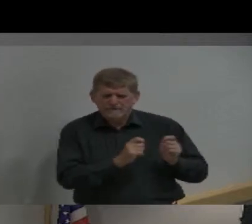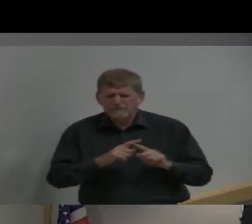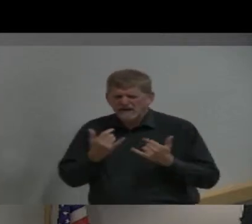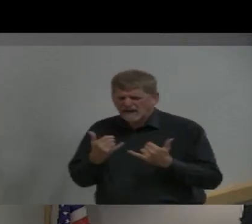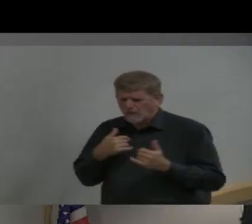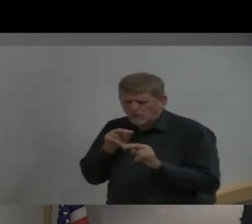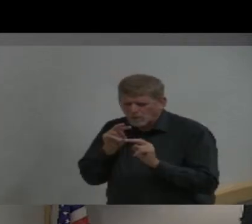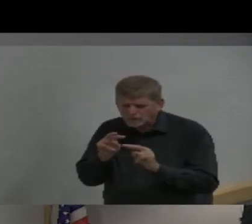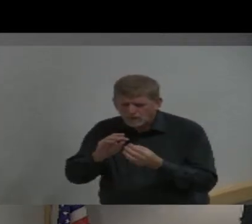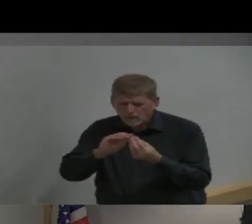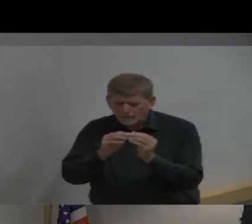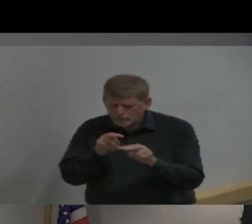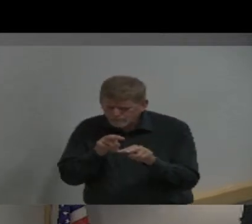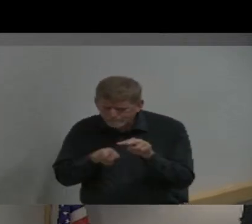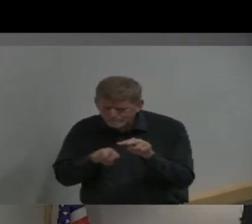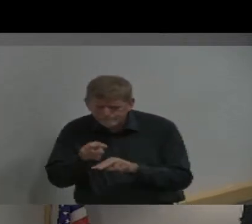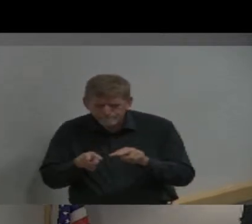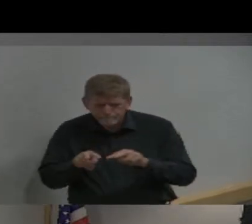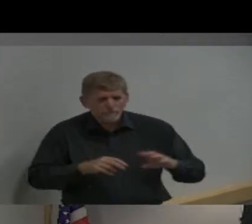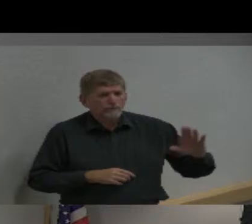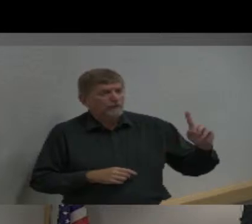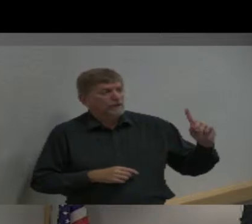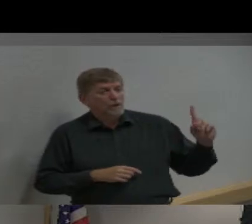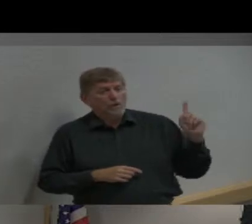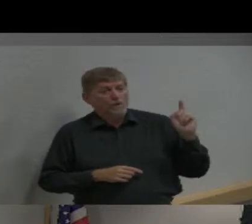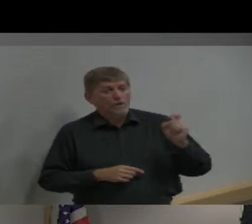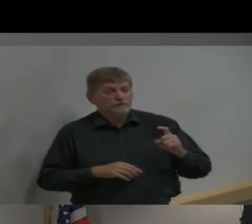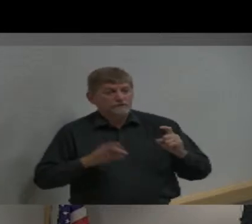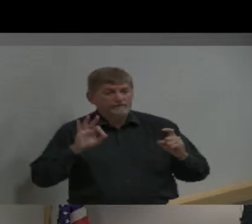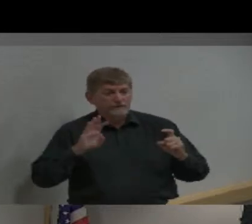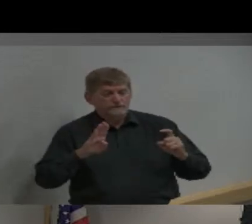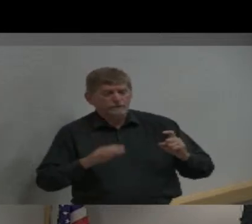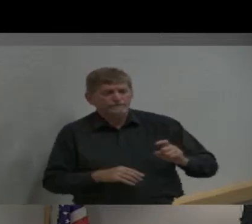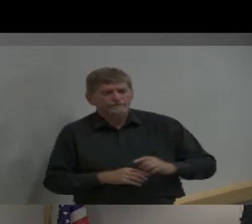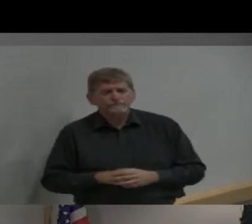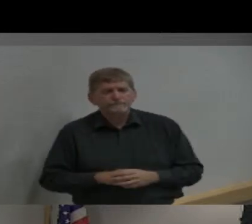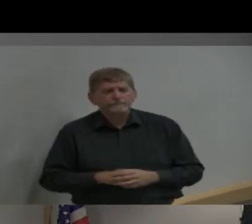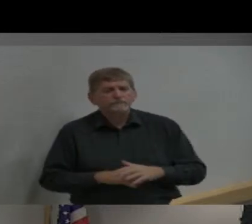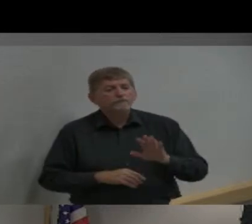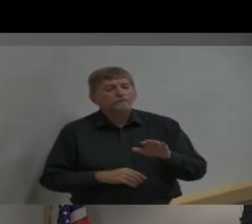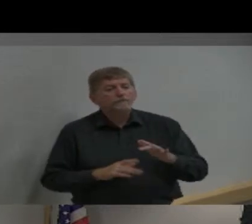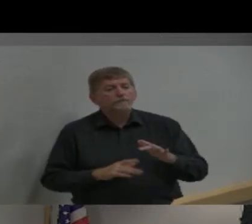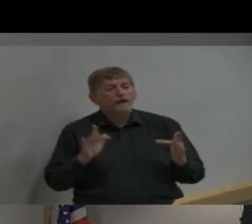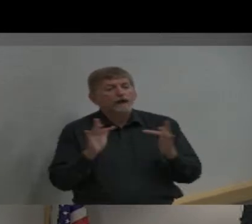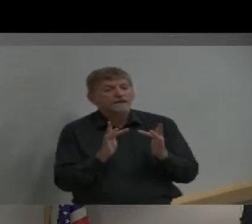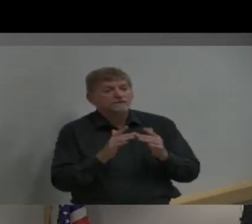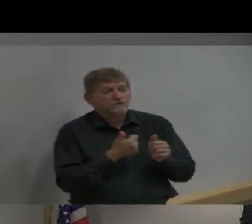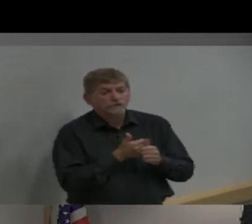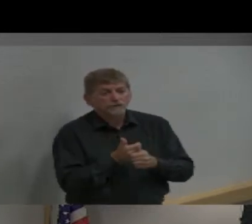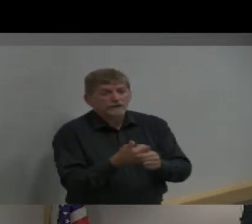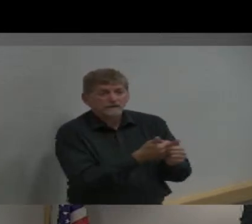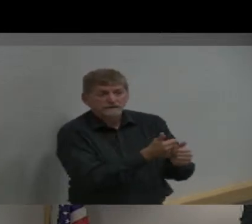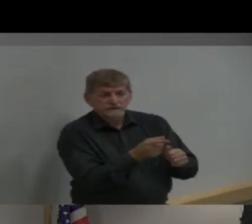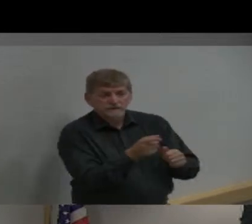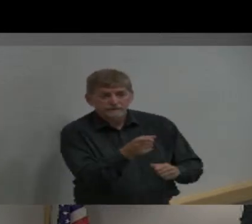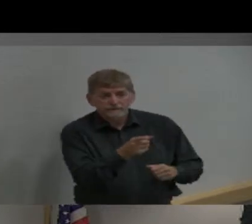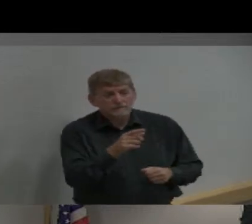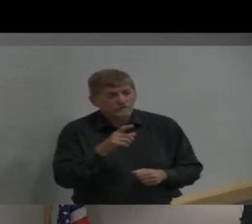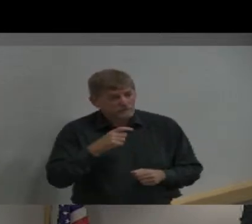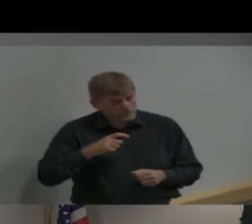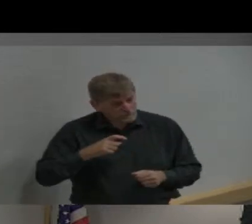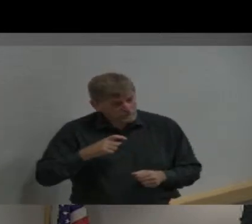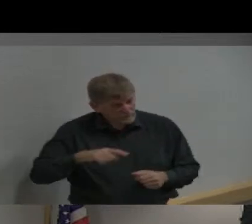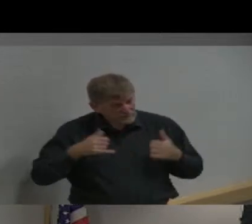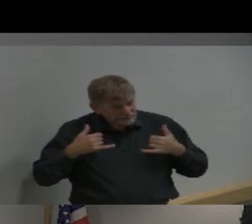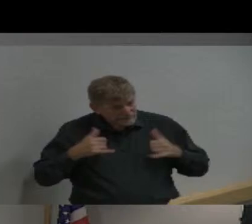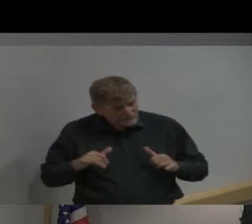Question from Facebook Live. Is contact tracing still useful with such a high positivity rate and community spread? And is there any concern about